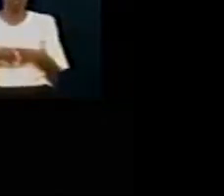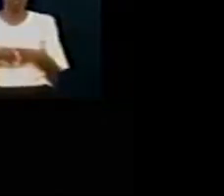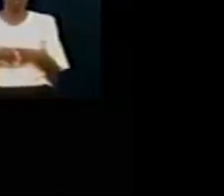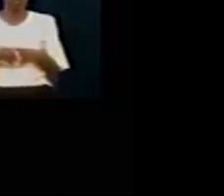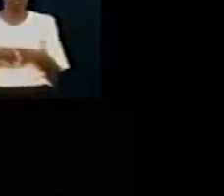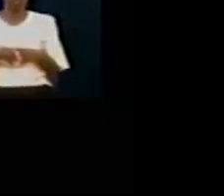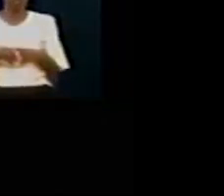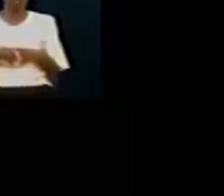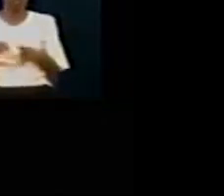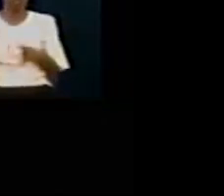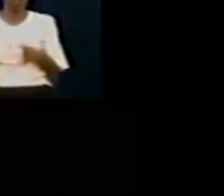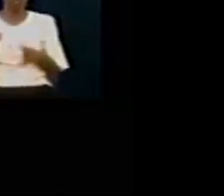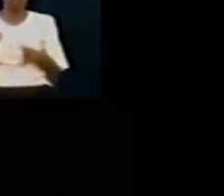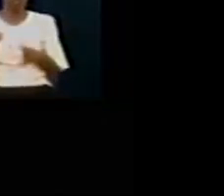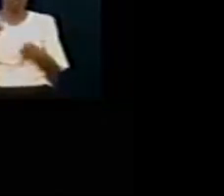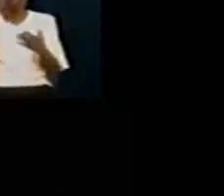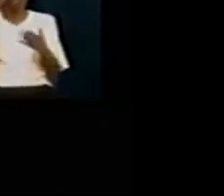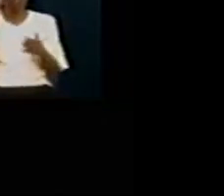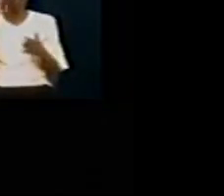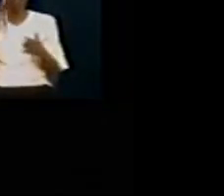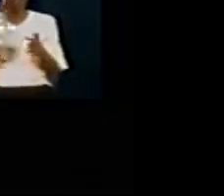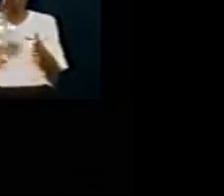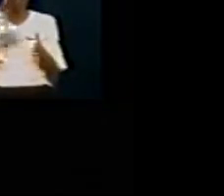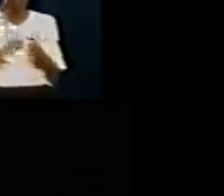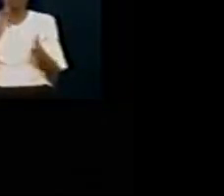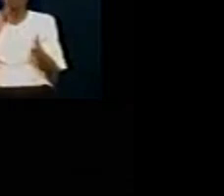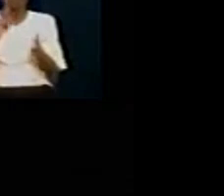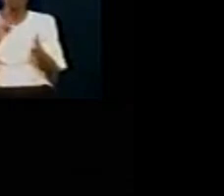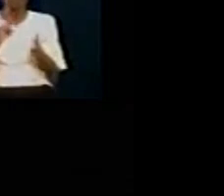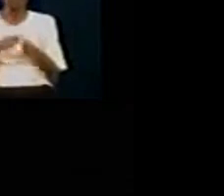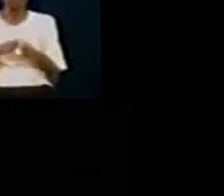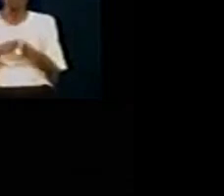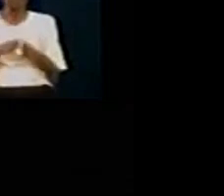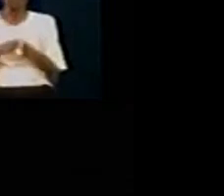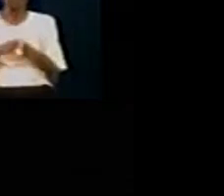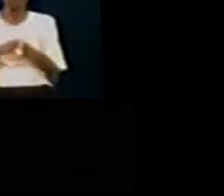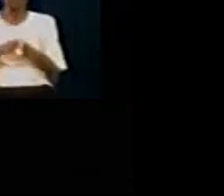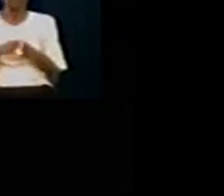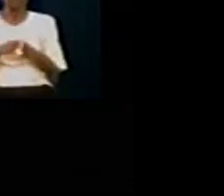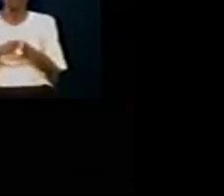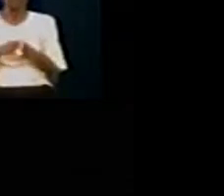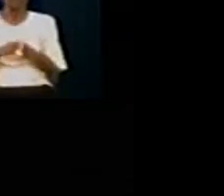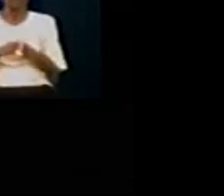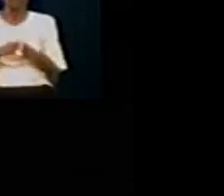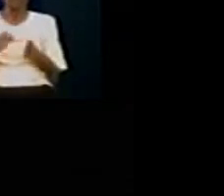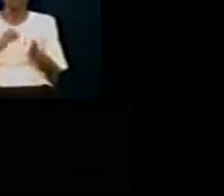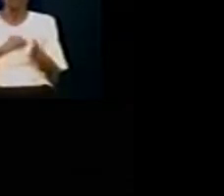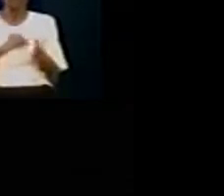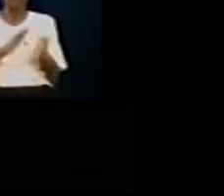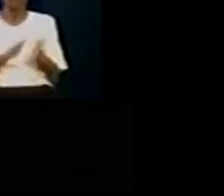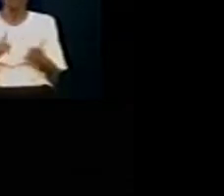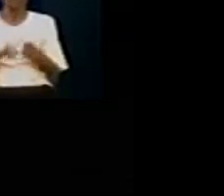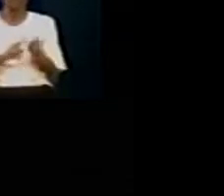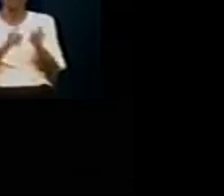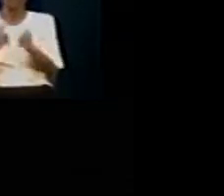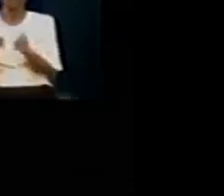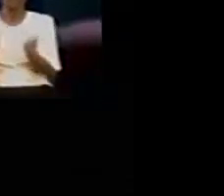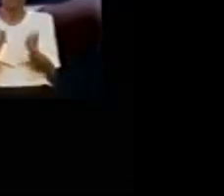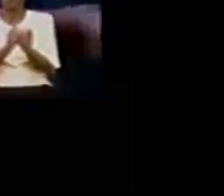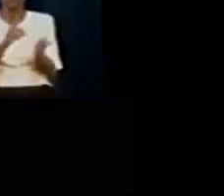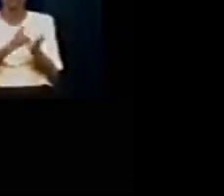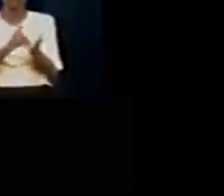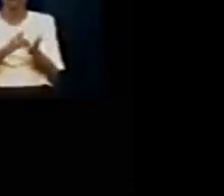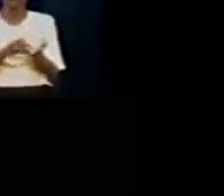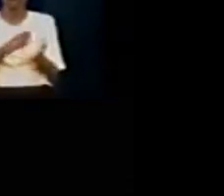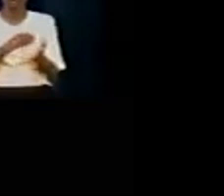doctor because today was your administering different thing to me and again I discovered that if I want to work sometimes my tune leg the tune is